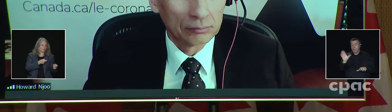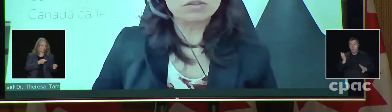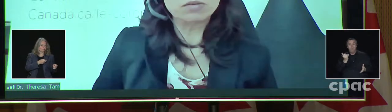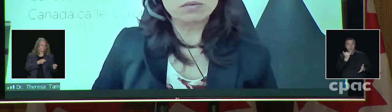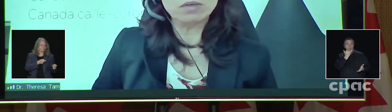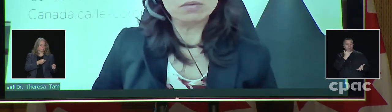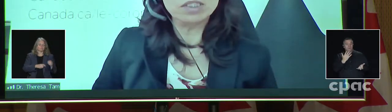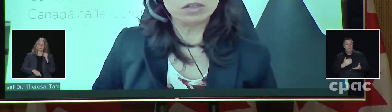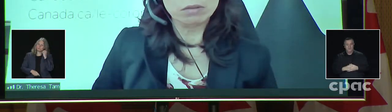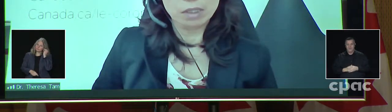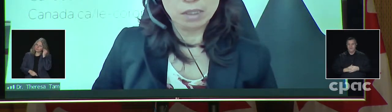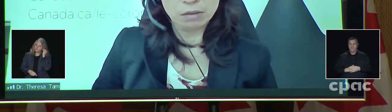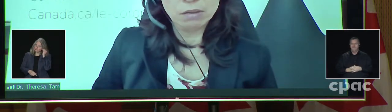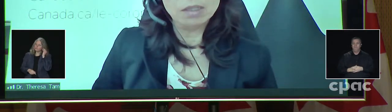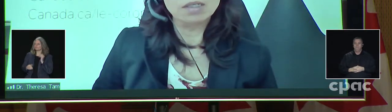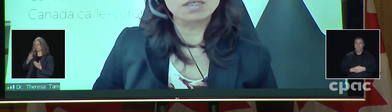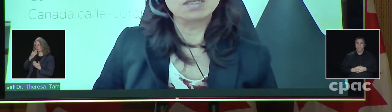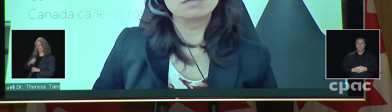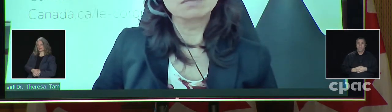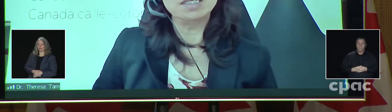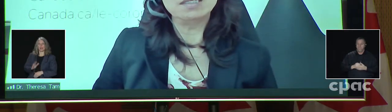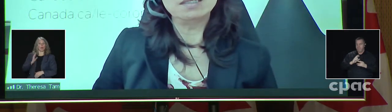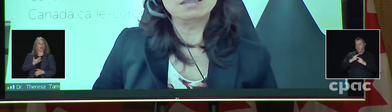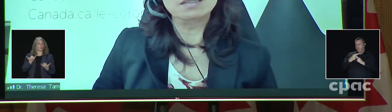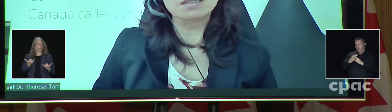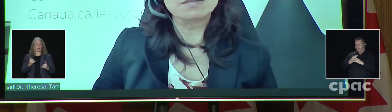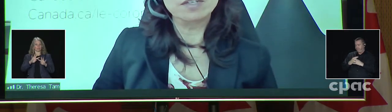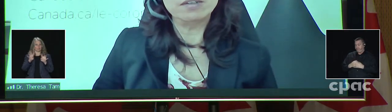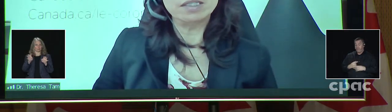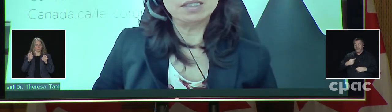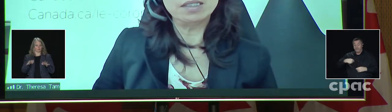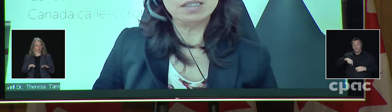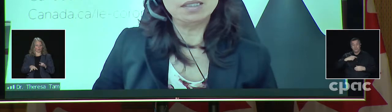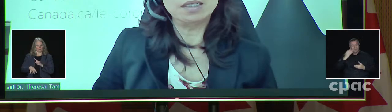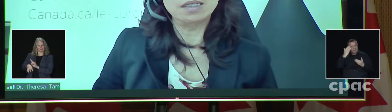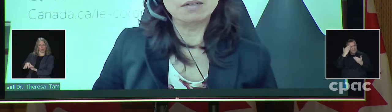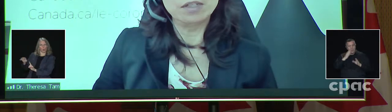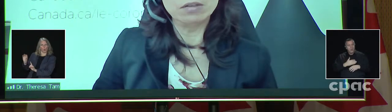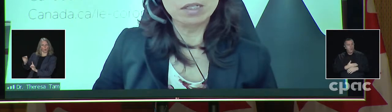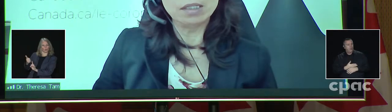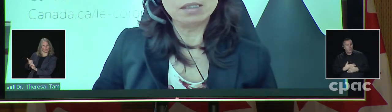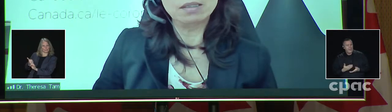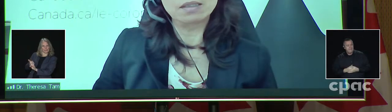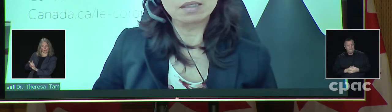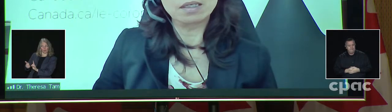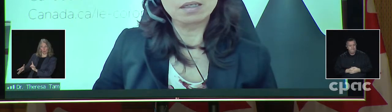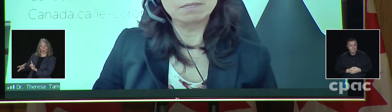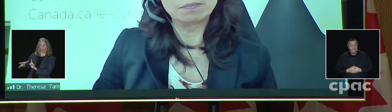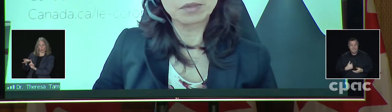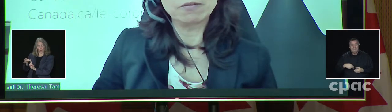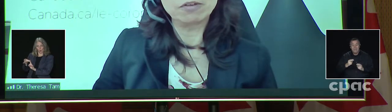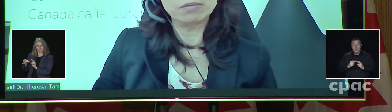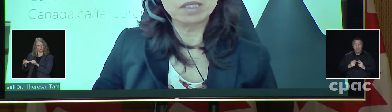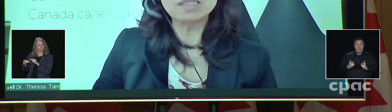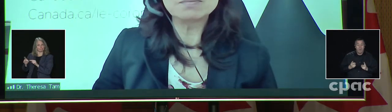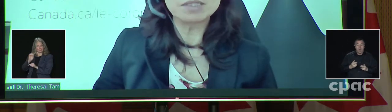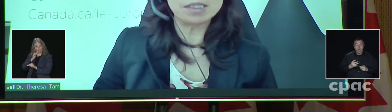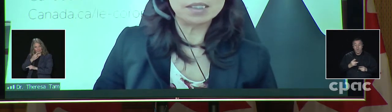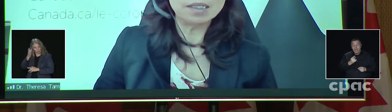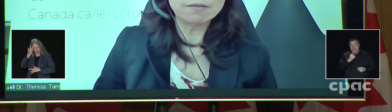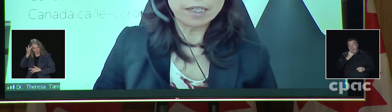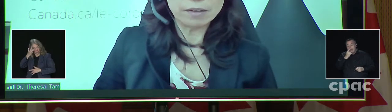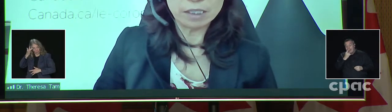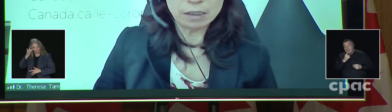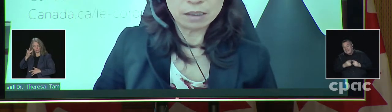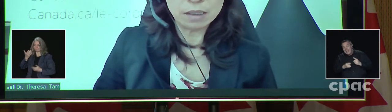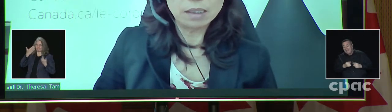Thank you. So what we don't know is the severity of illness from this